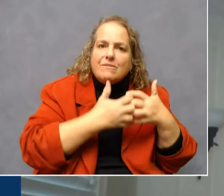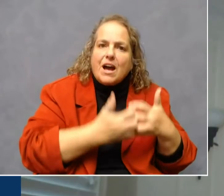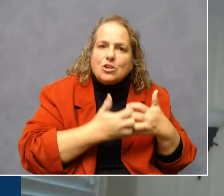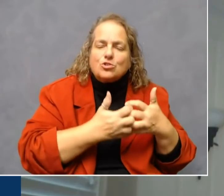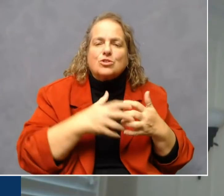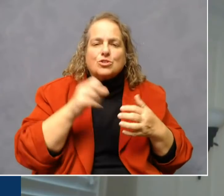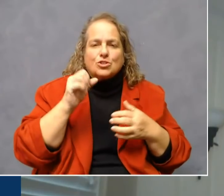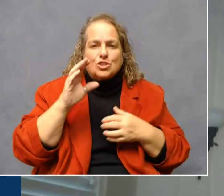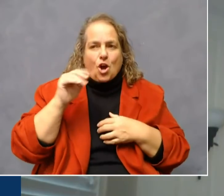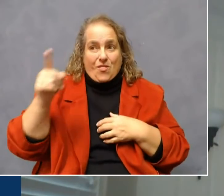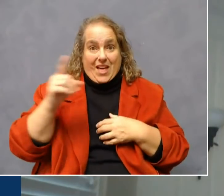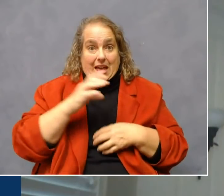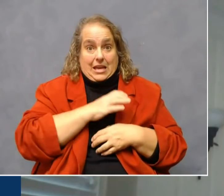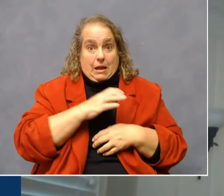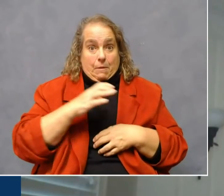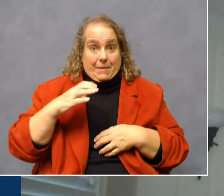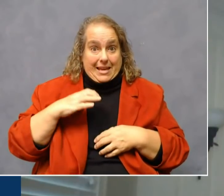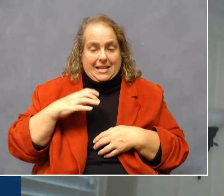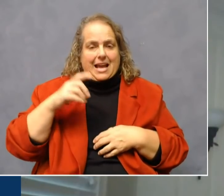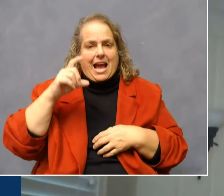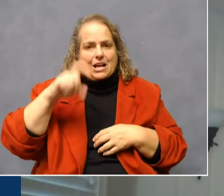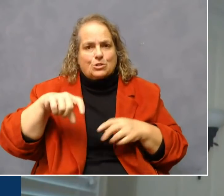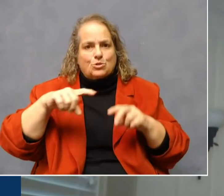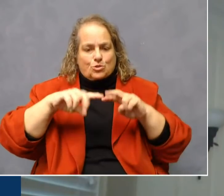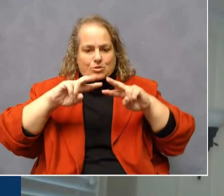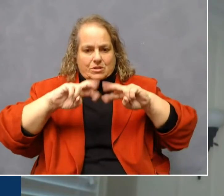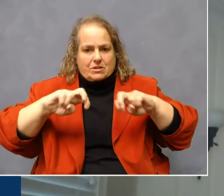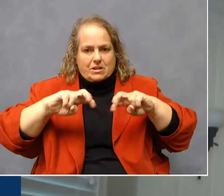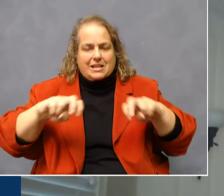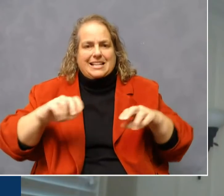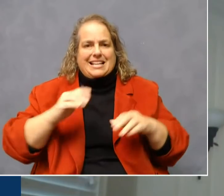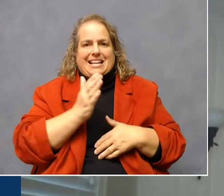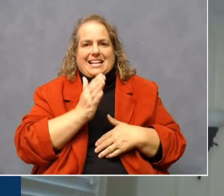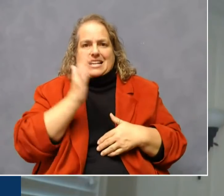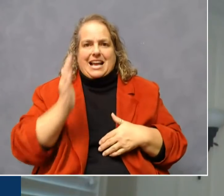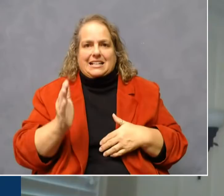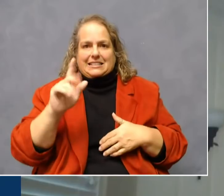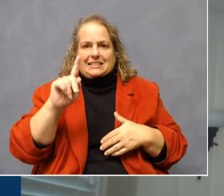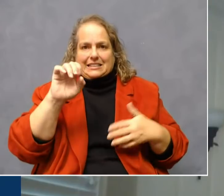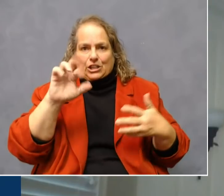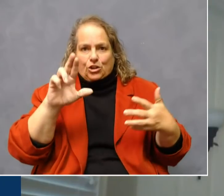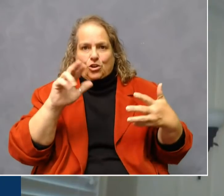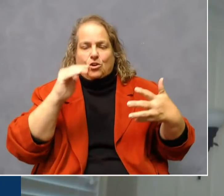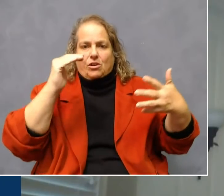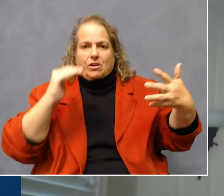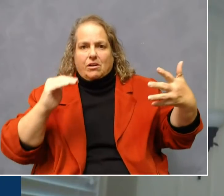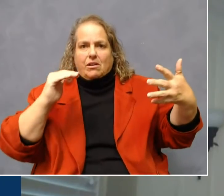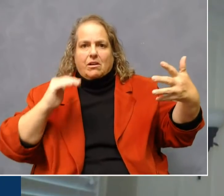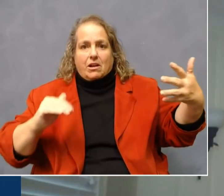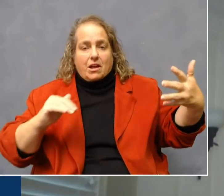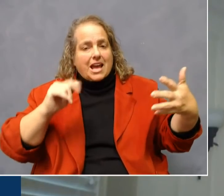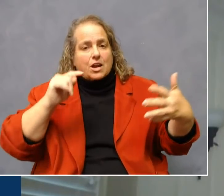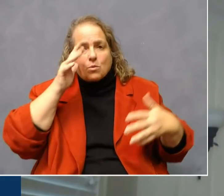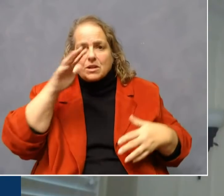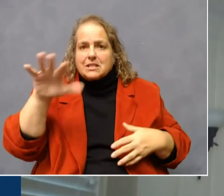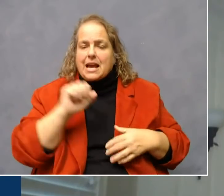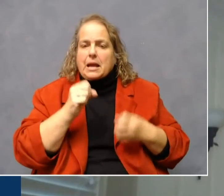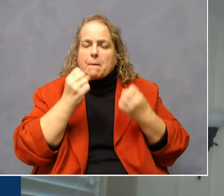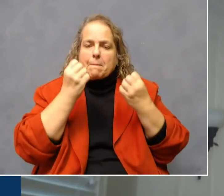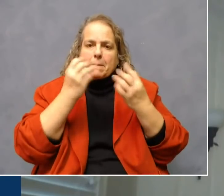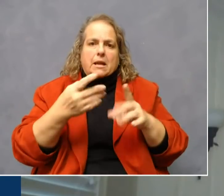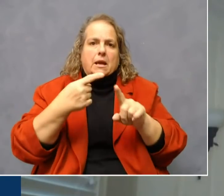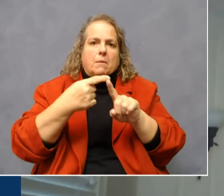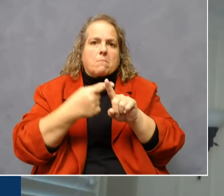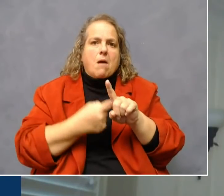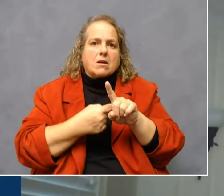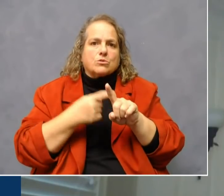that and help us additionally with recommending next tiers, because it will take many months to ramp up production before we can get